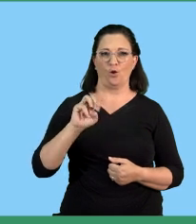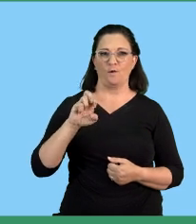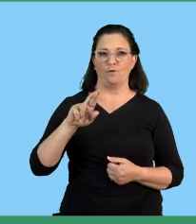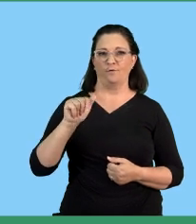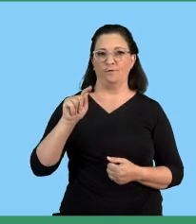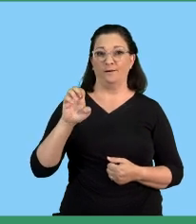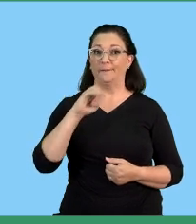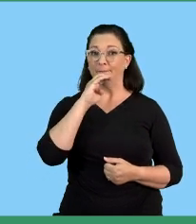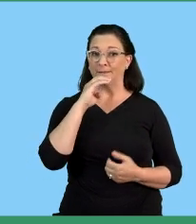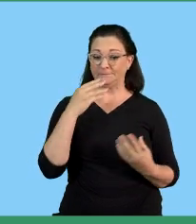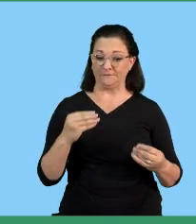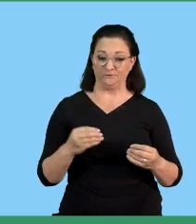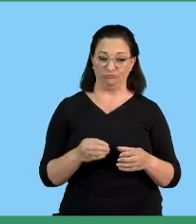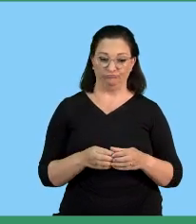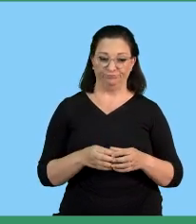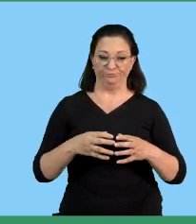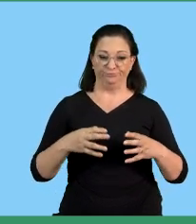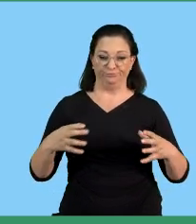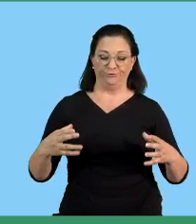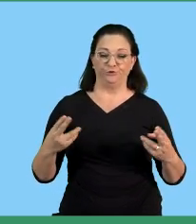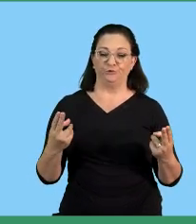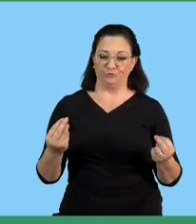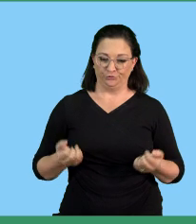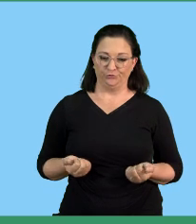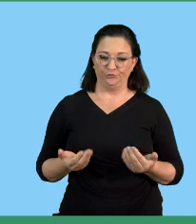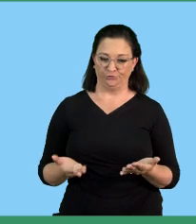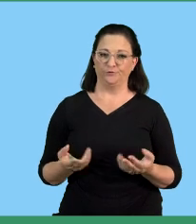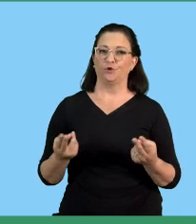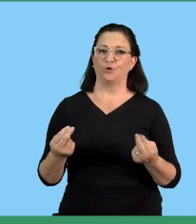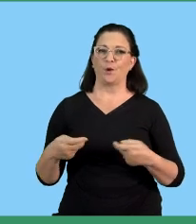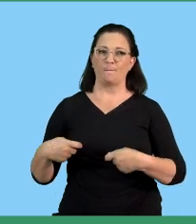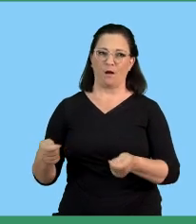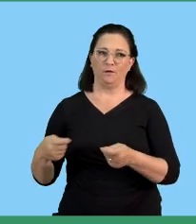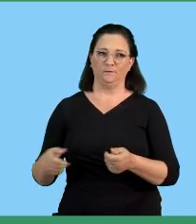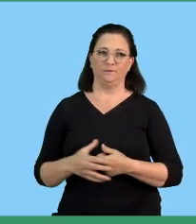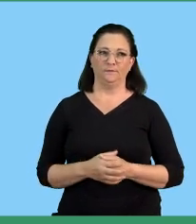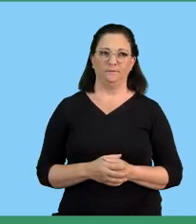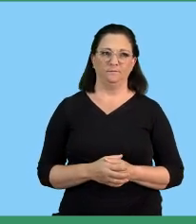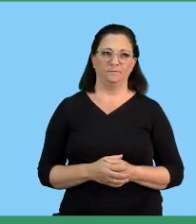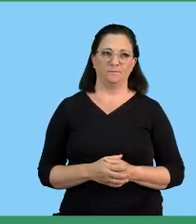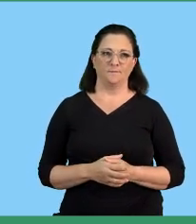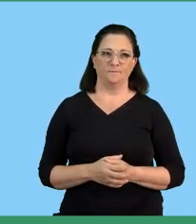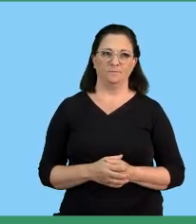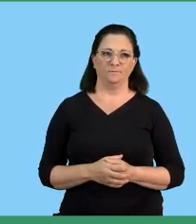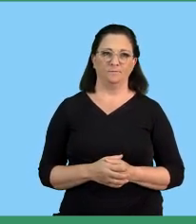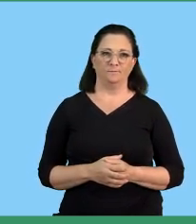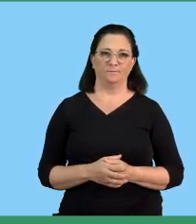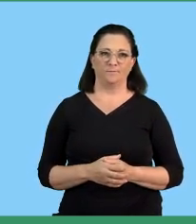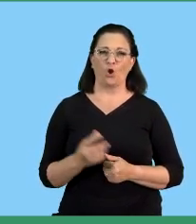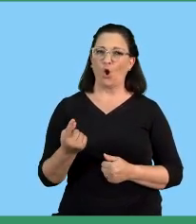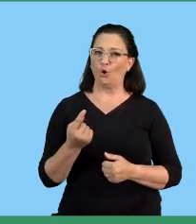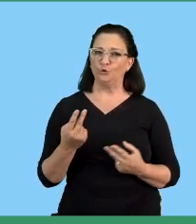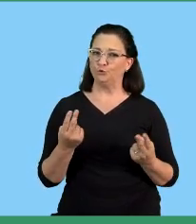a business grows into a new product or service and markets new. Very important. It's